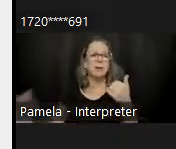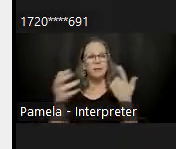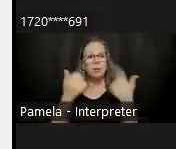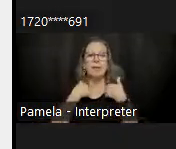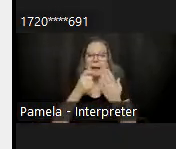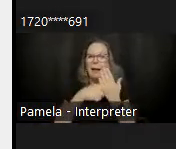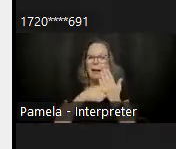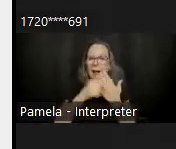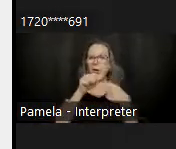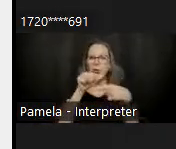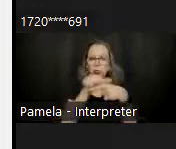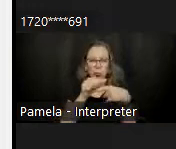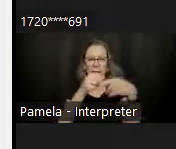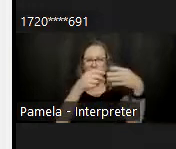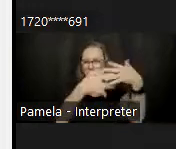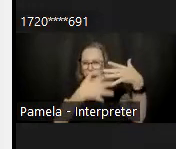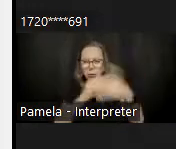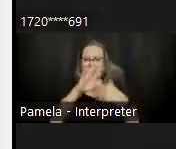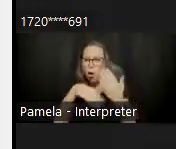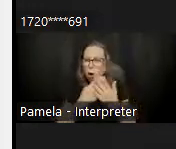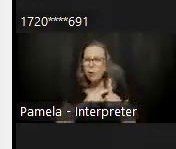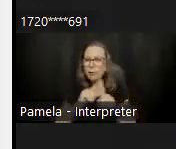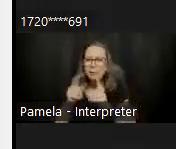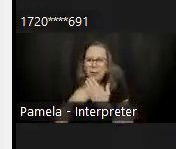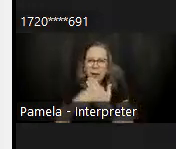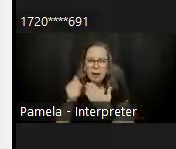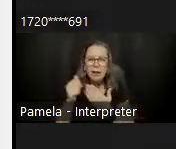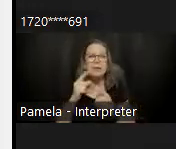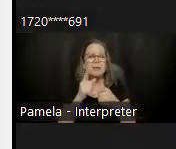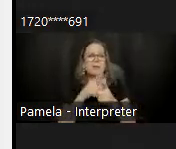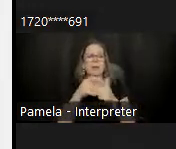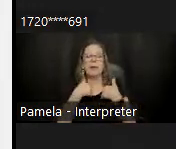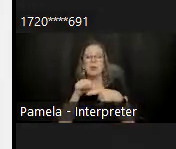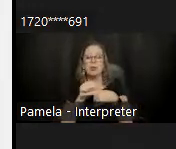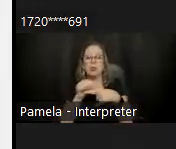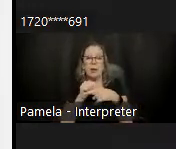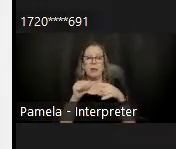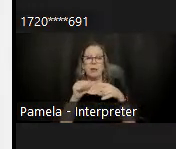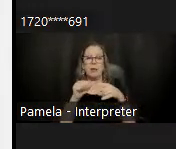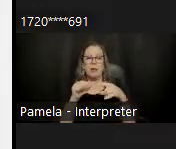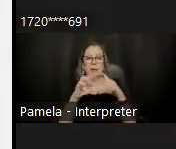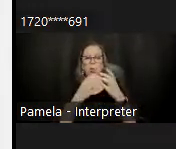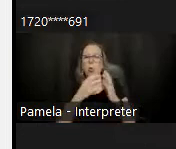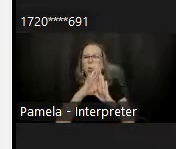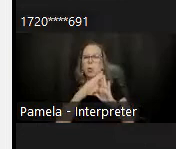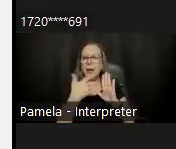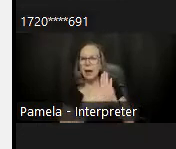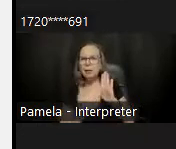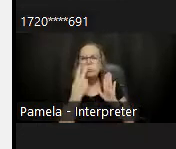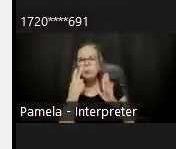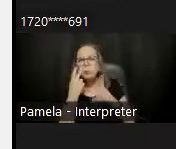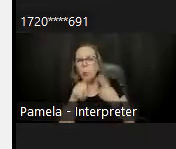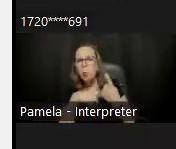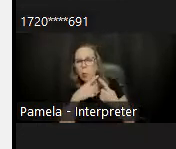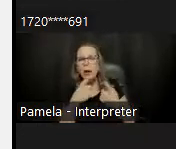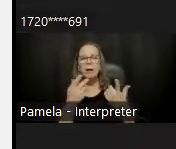catalog, all of our training flyers, and then we have a training course calendar in which you can see in